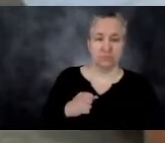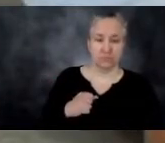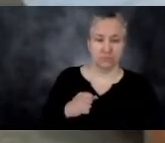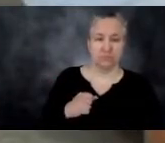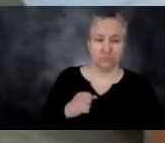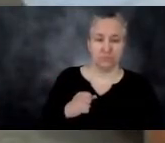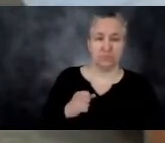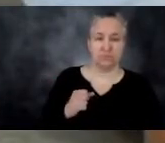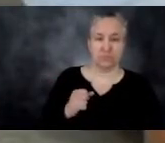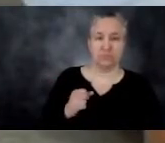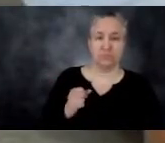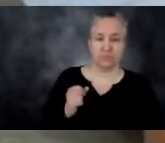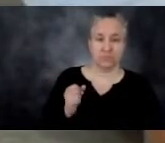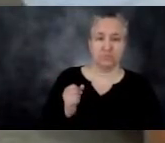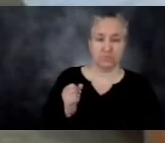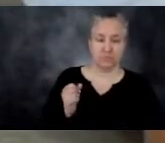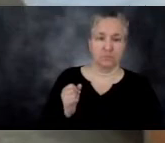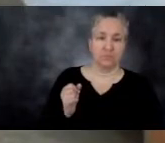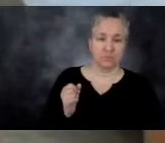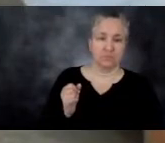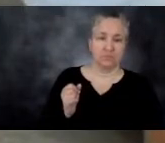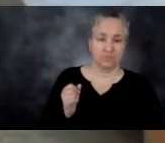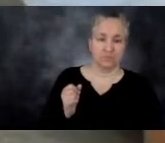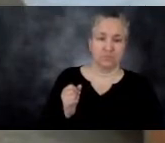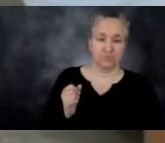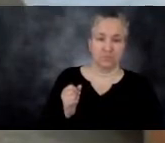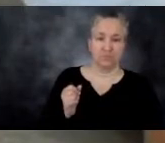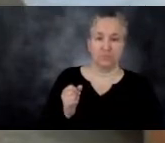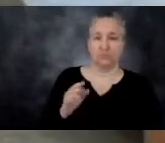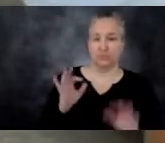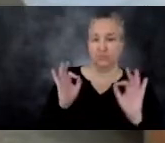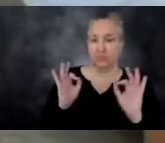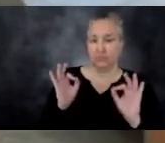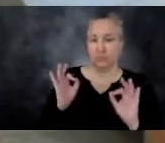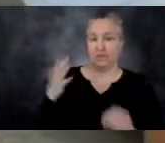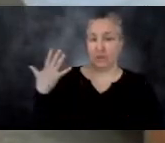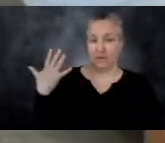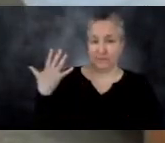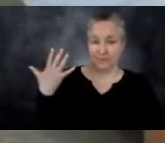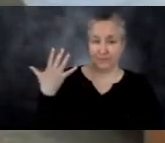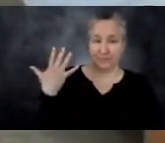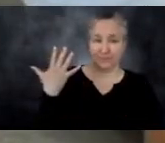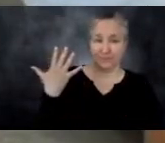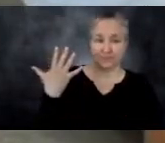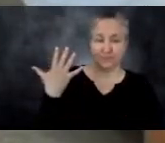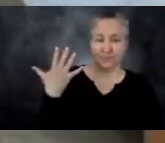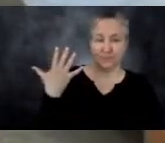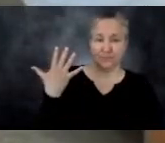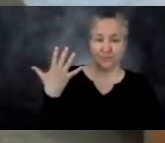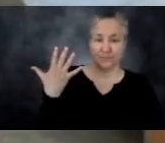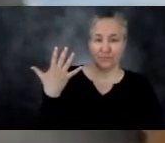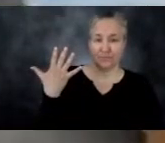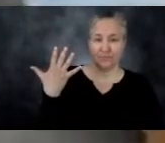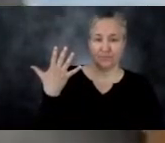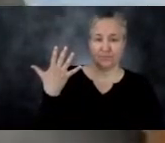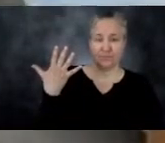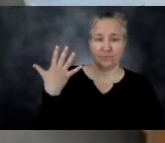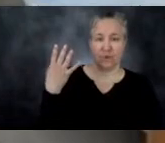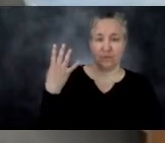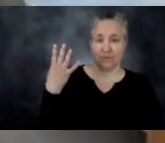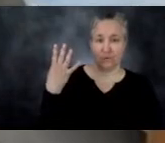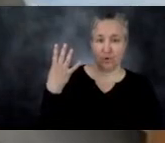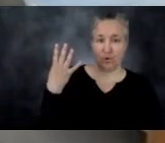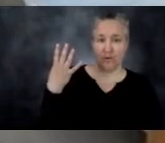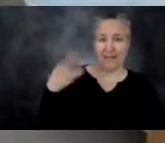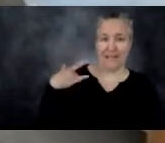together and back. Good. Here we go. Here's five. Really flex that glute.